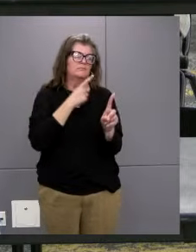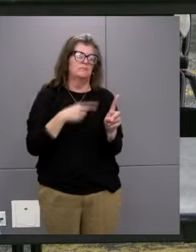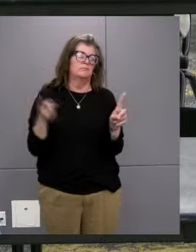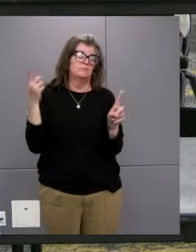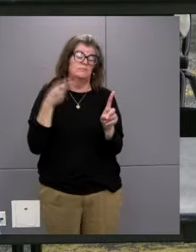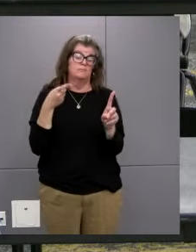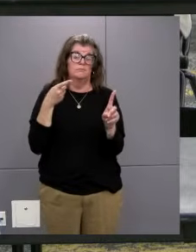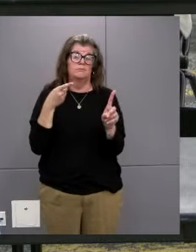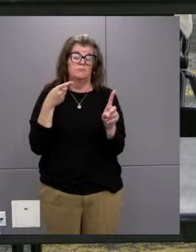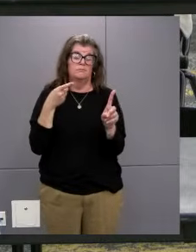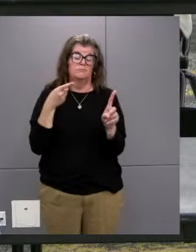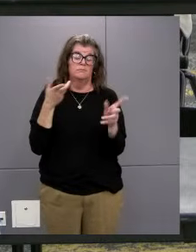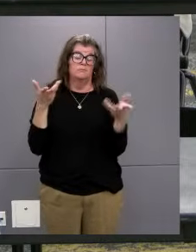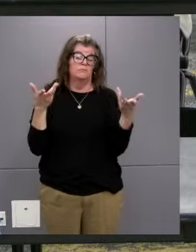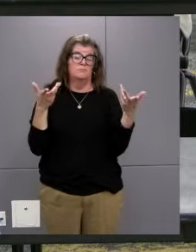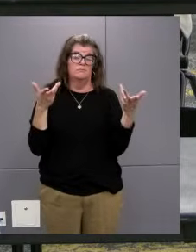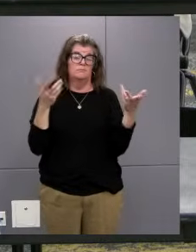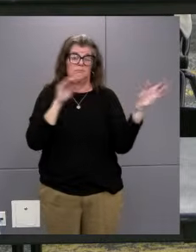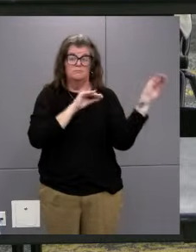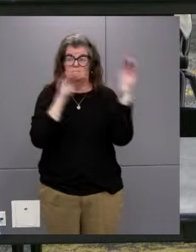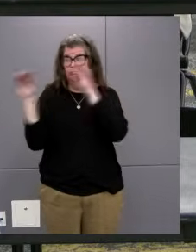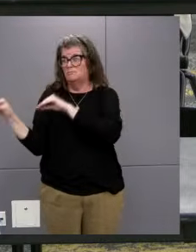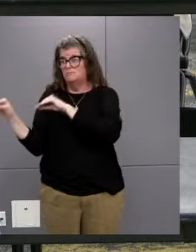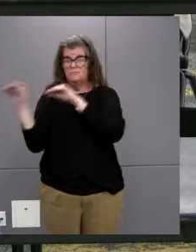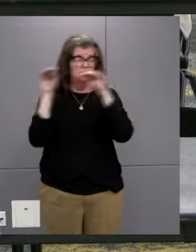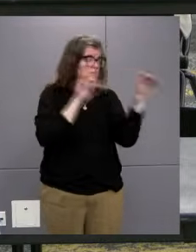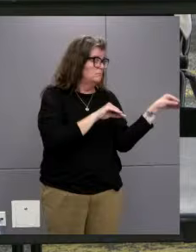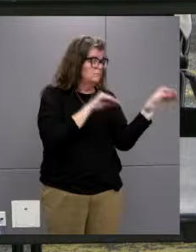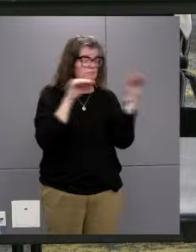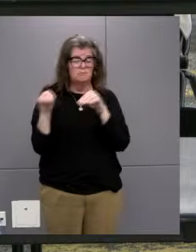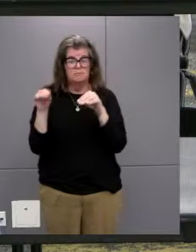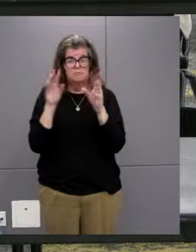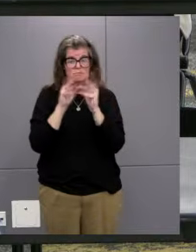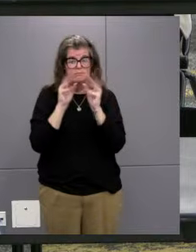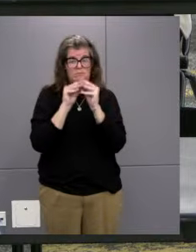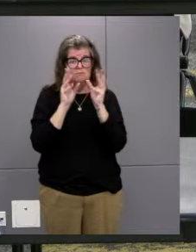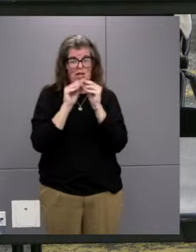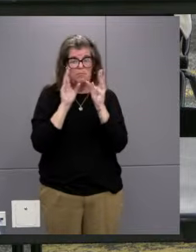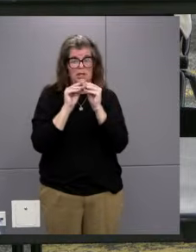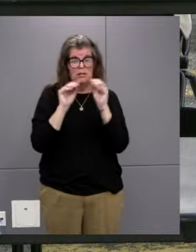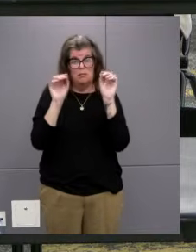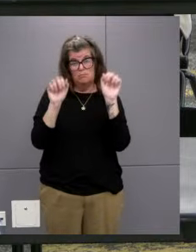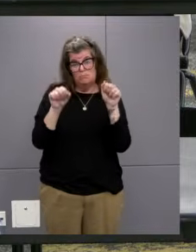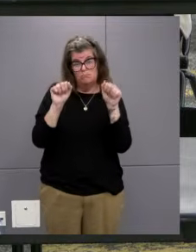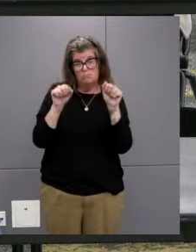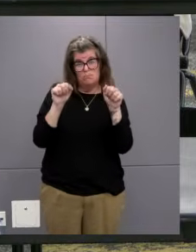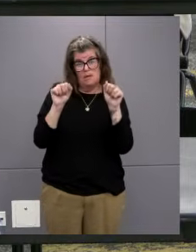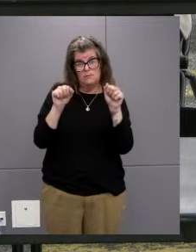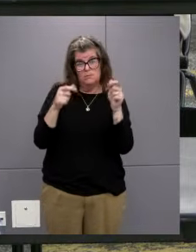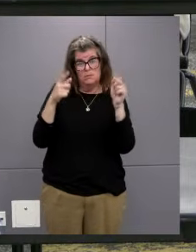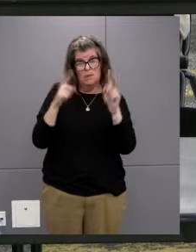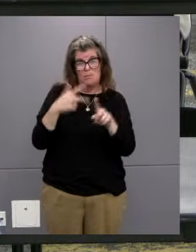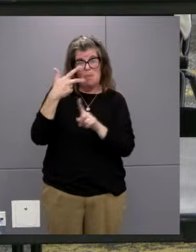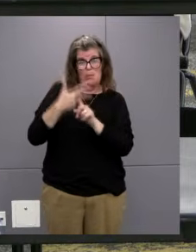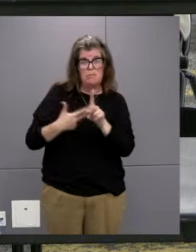The moving of the meetings to Trustee Hall could have happened 3 months ago when I first brought it up.